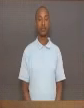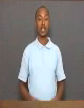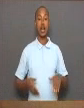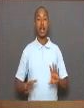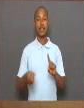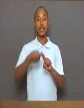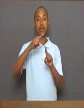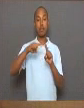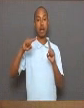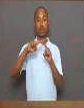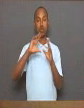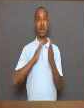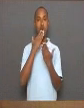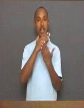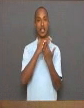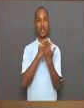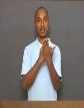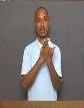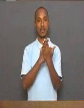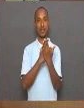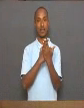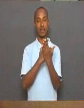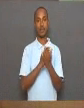Let's get back to our lesson.